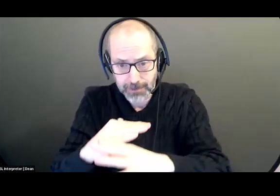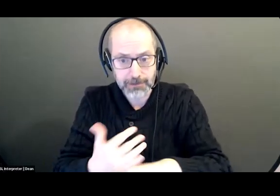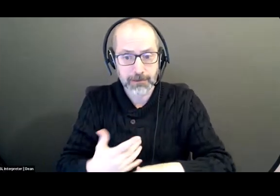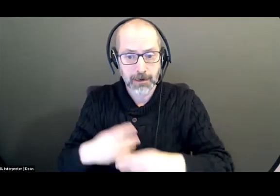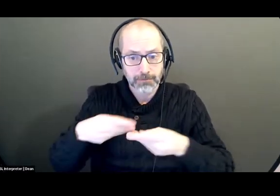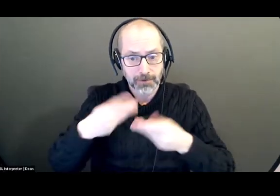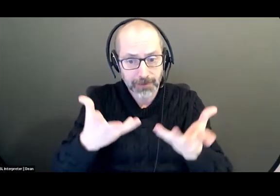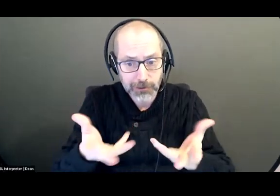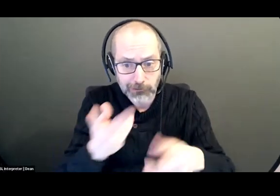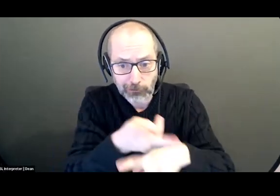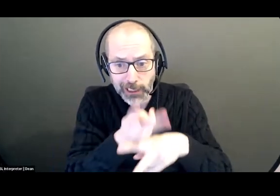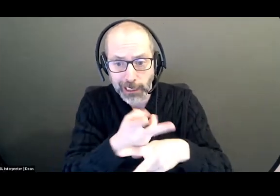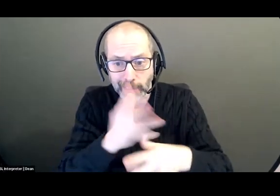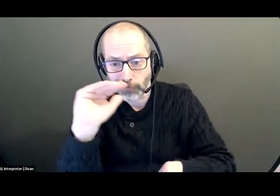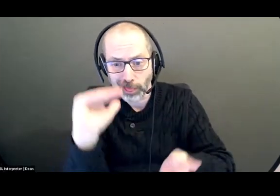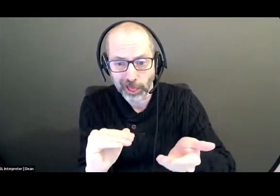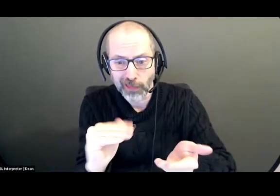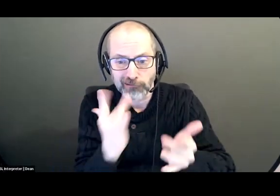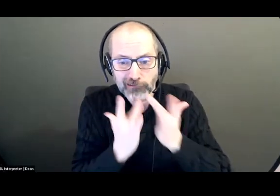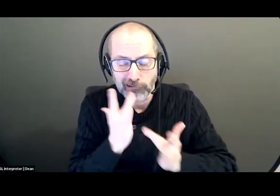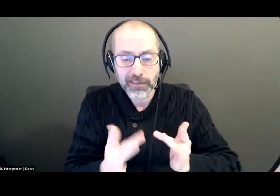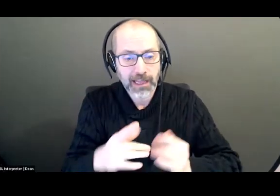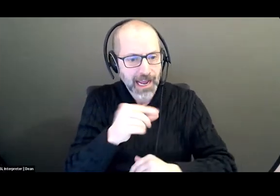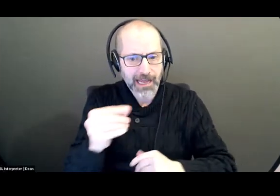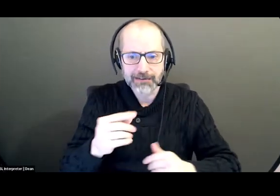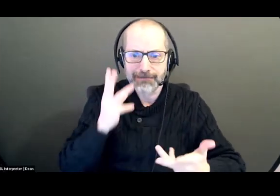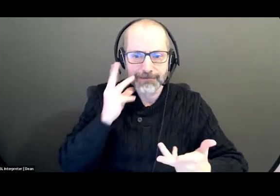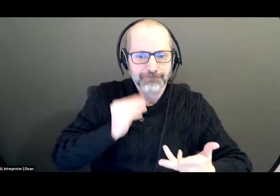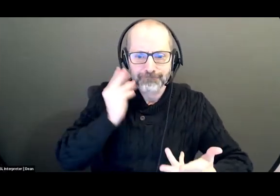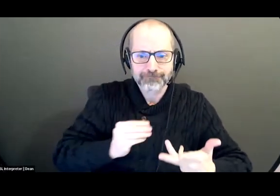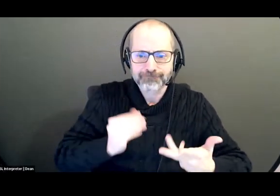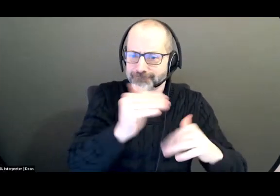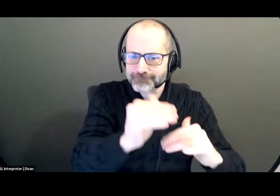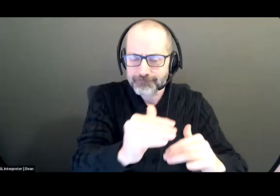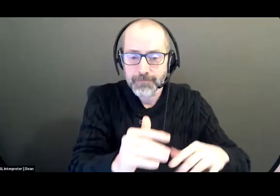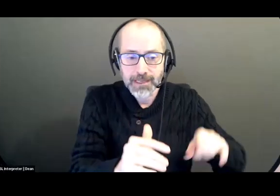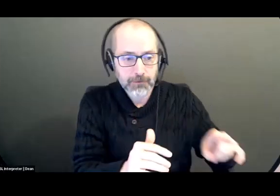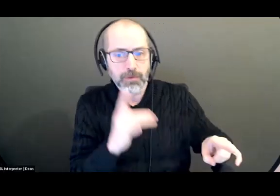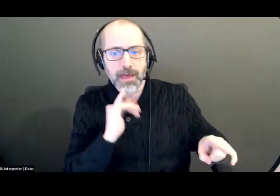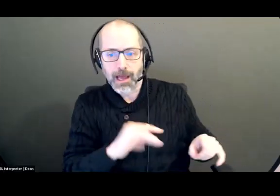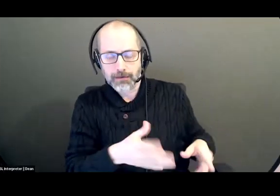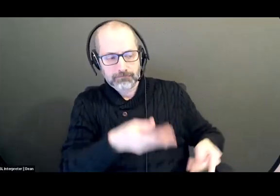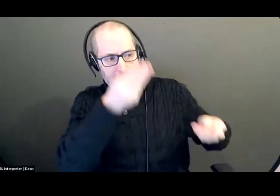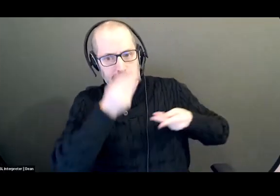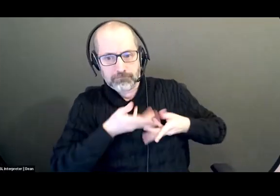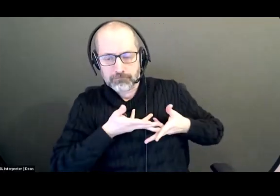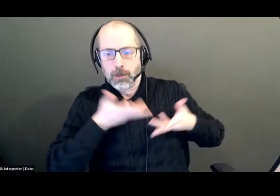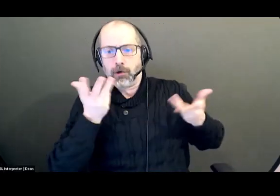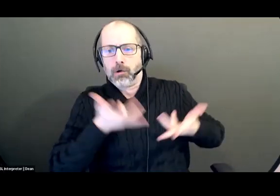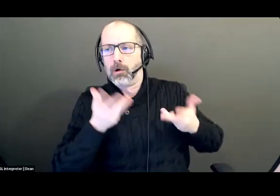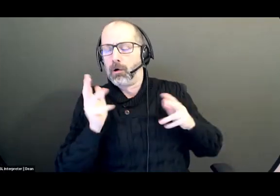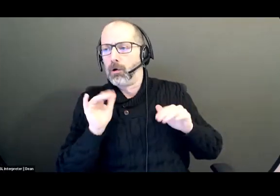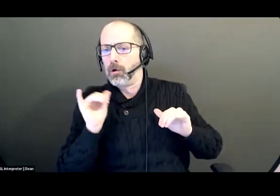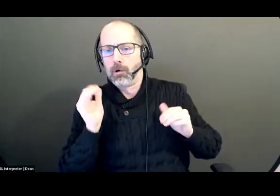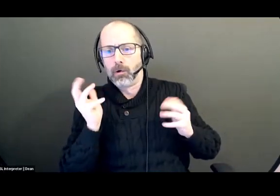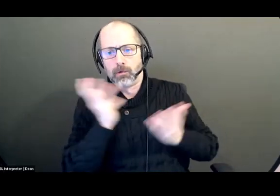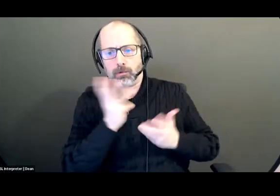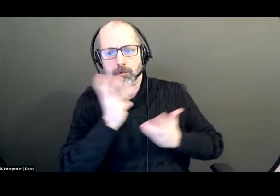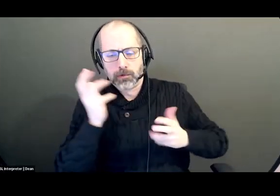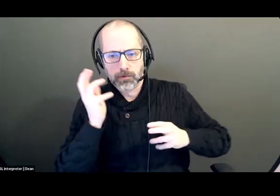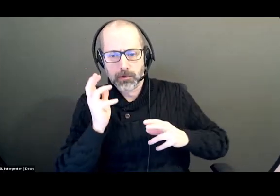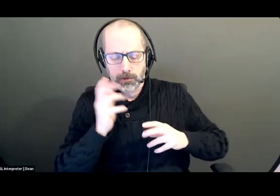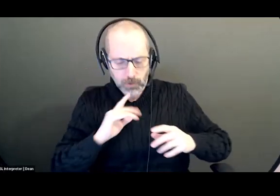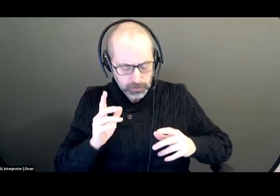language, geography, provision of care, access to services, and really would bring a lot of insight to us on